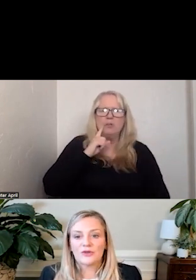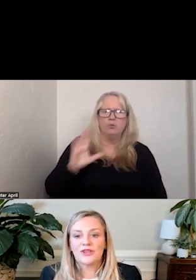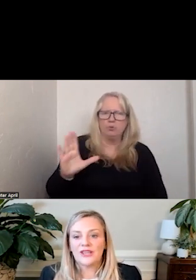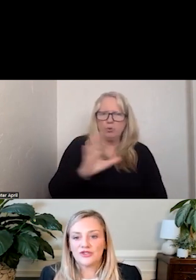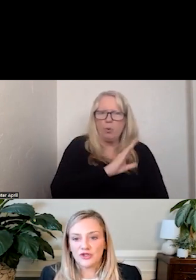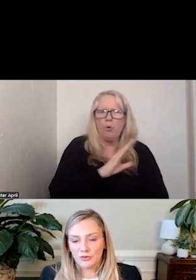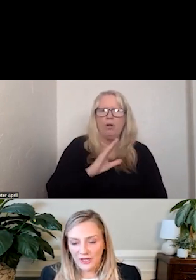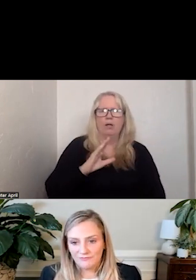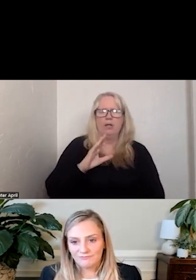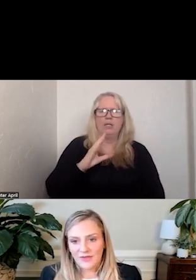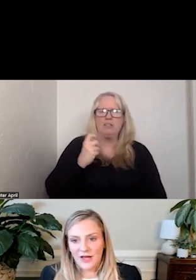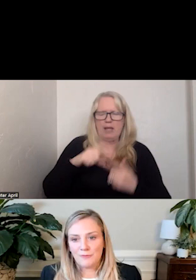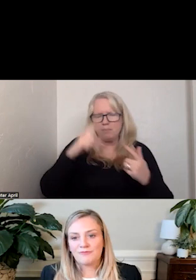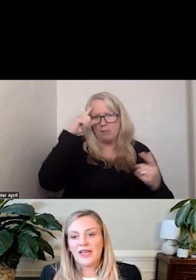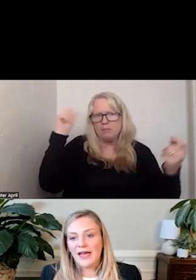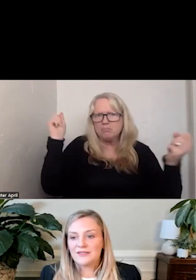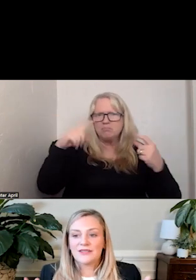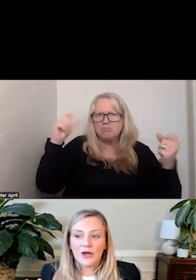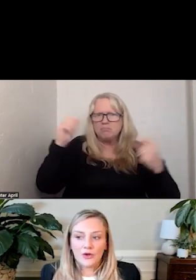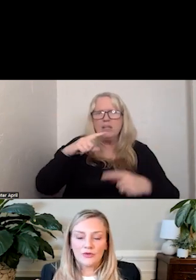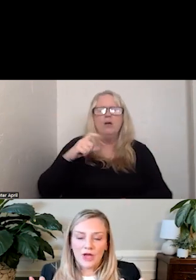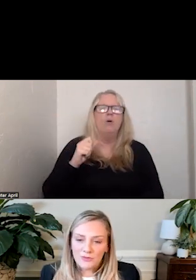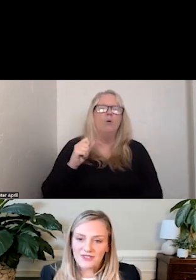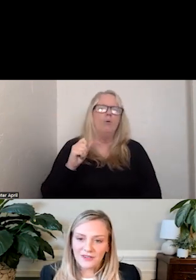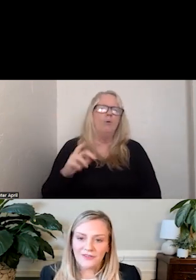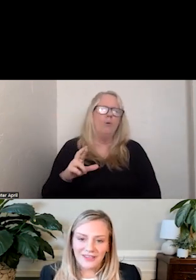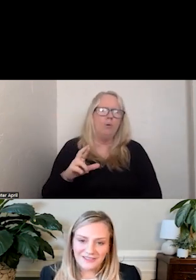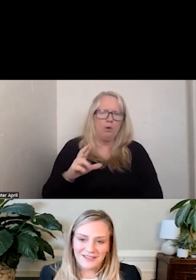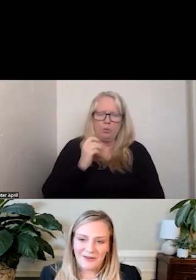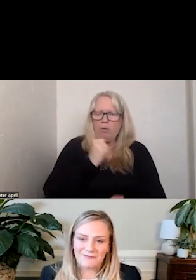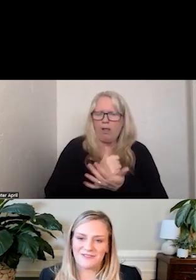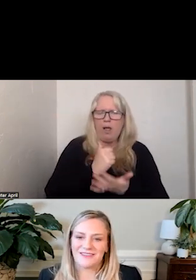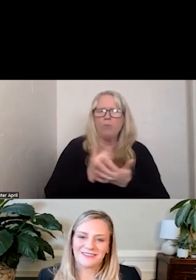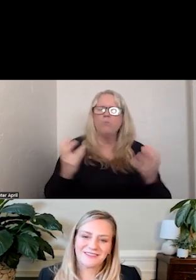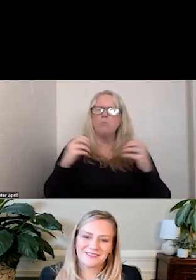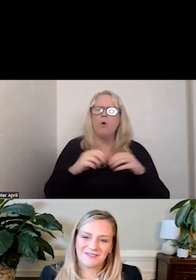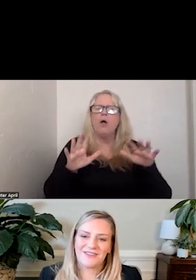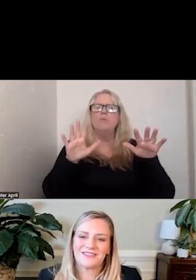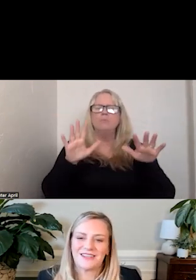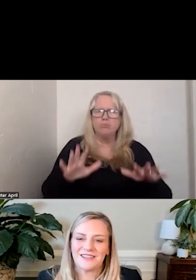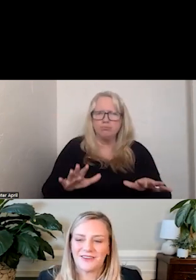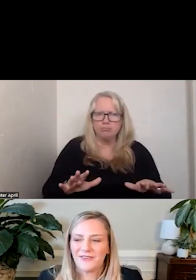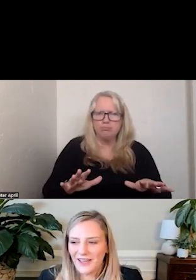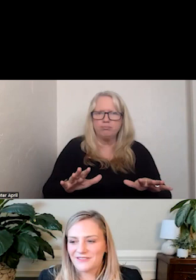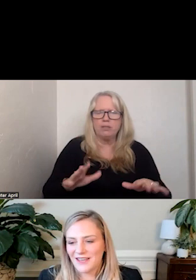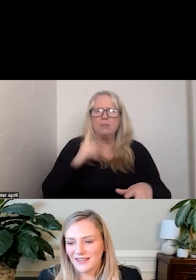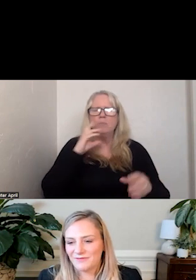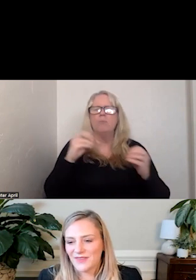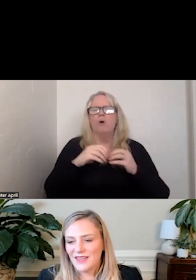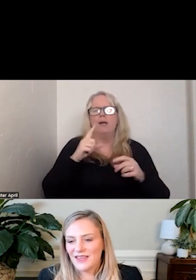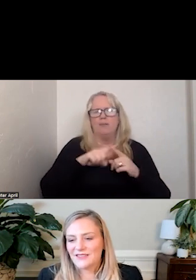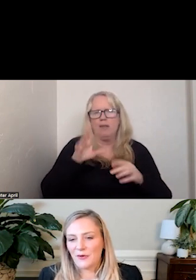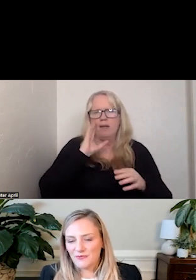which communicates to your brain and helps settle things down. It's the sort of non-scientific way of saying